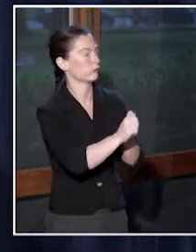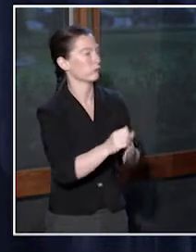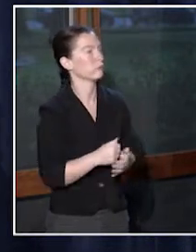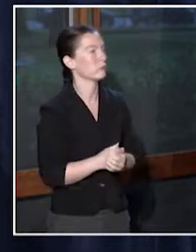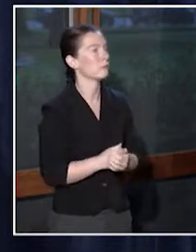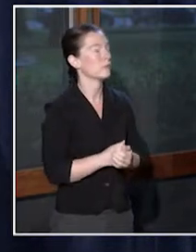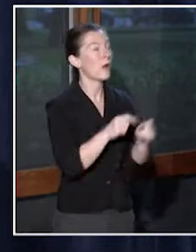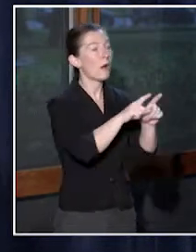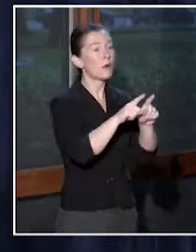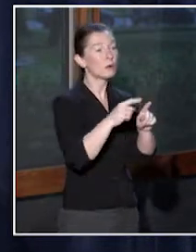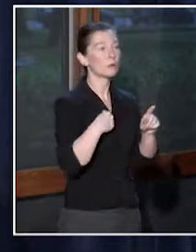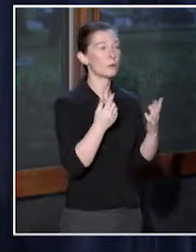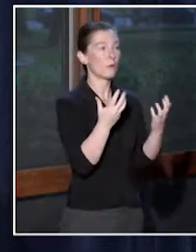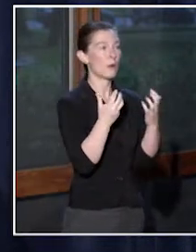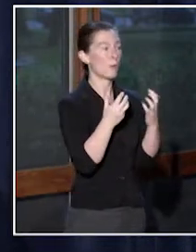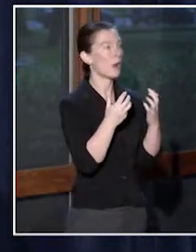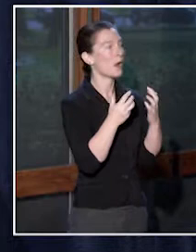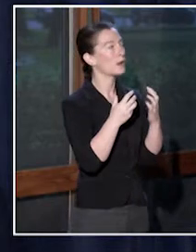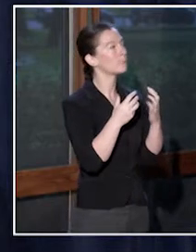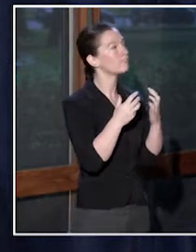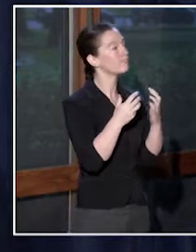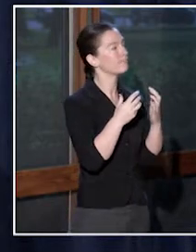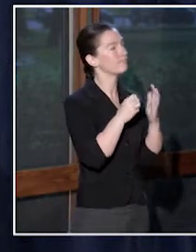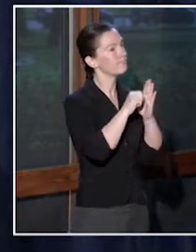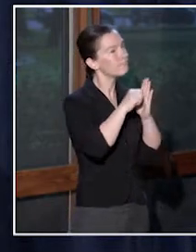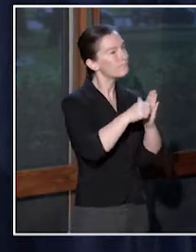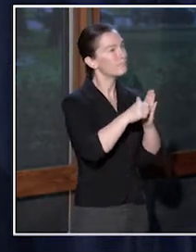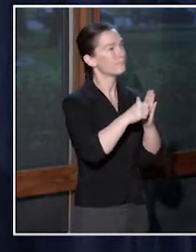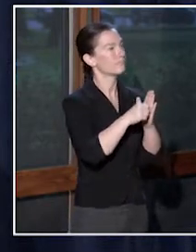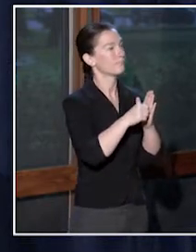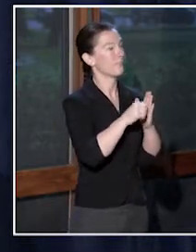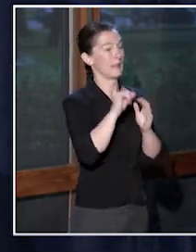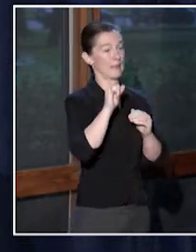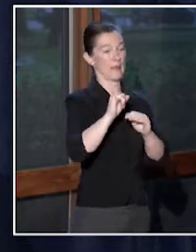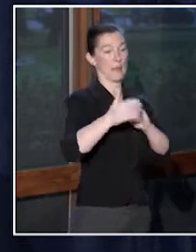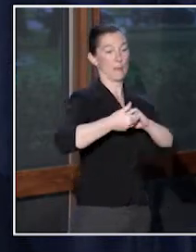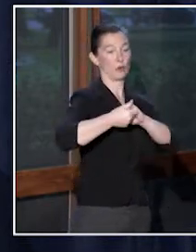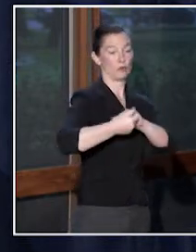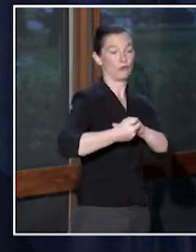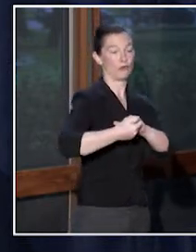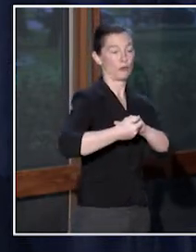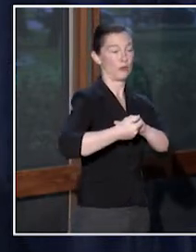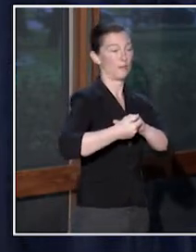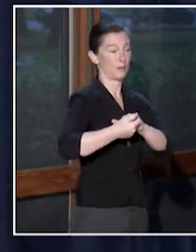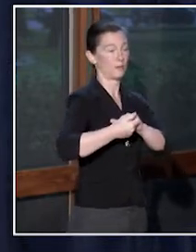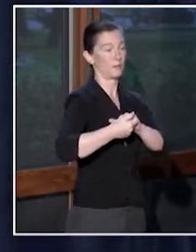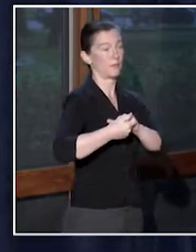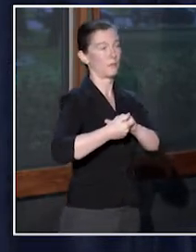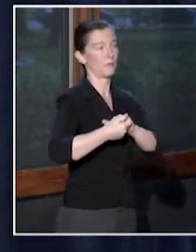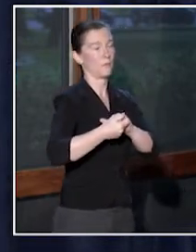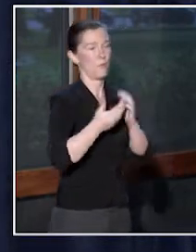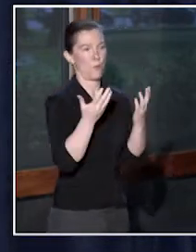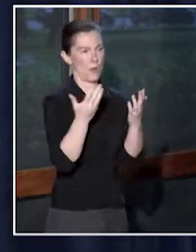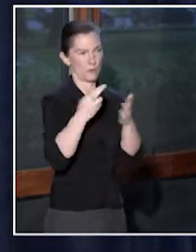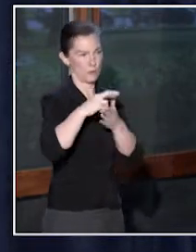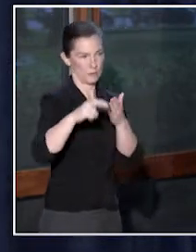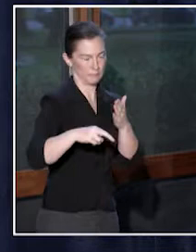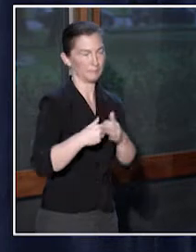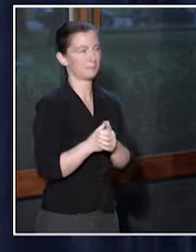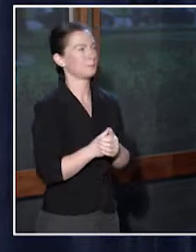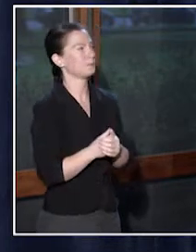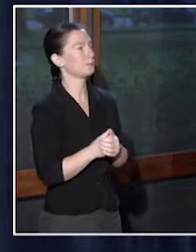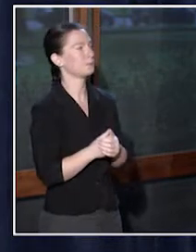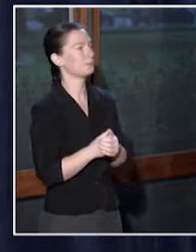want to point out what that partnership has led to in terms of results recently. The total